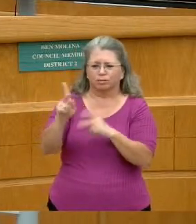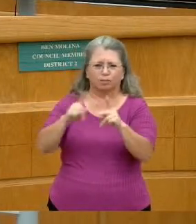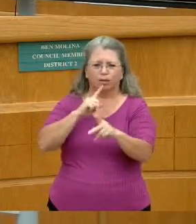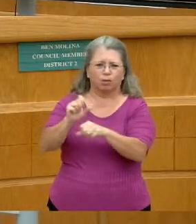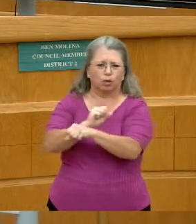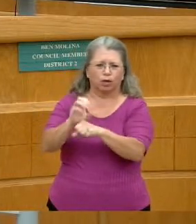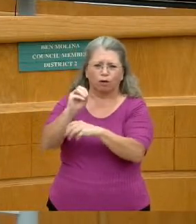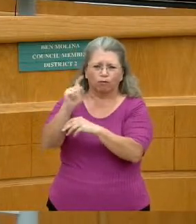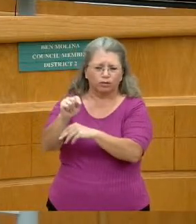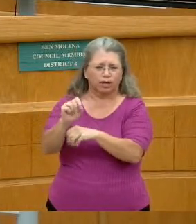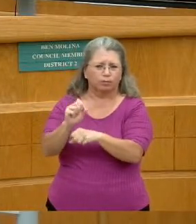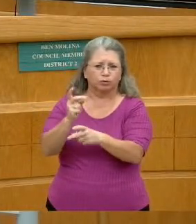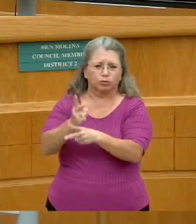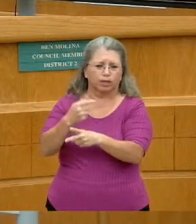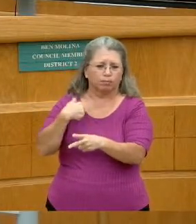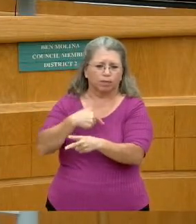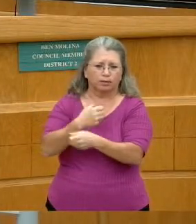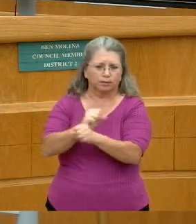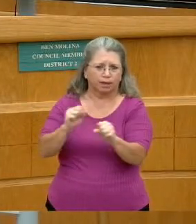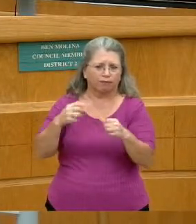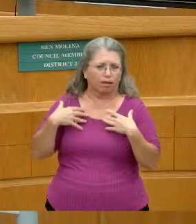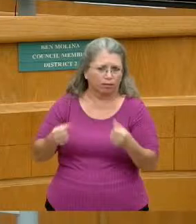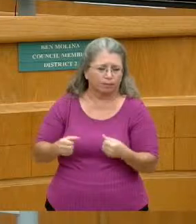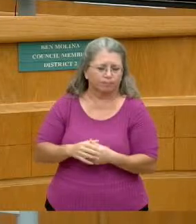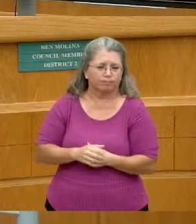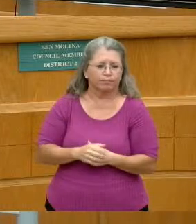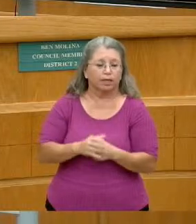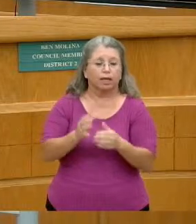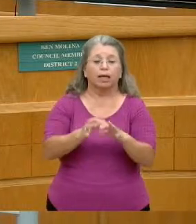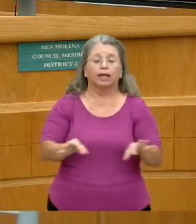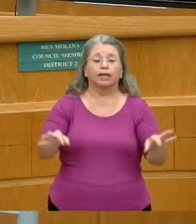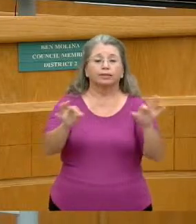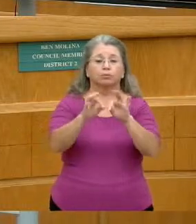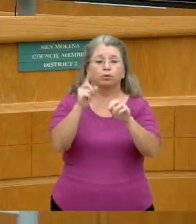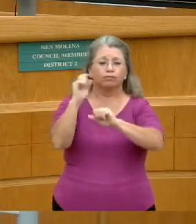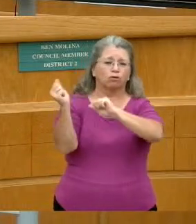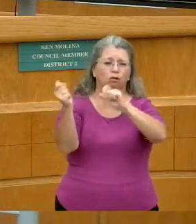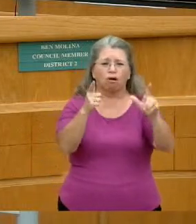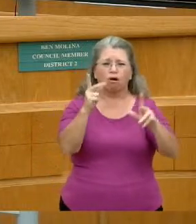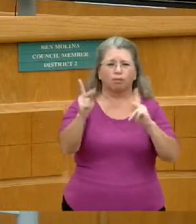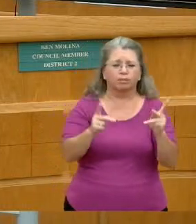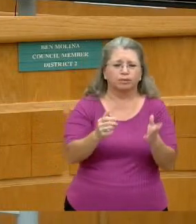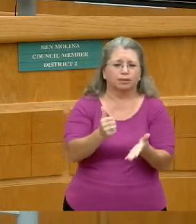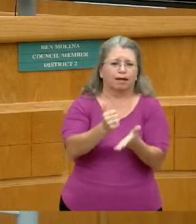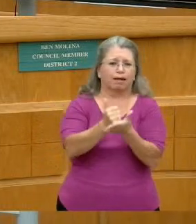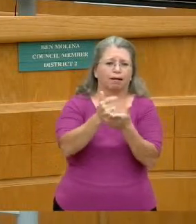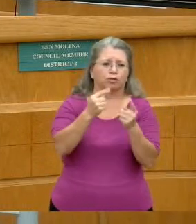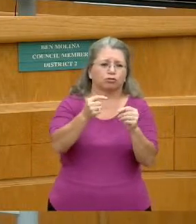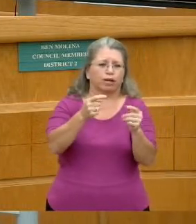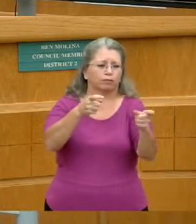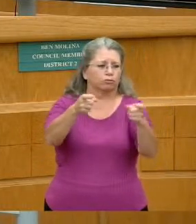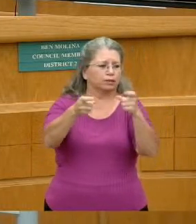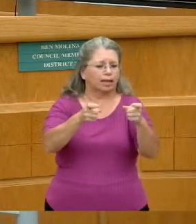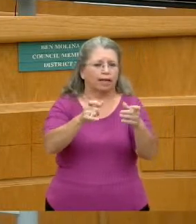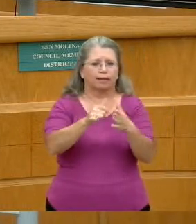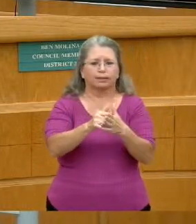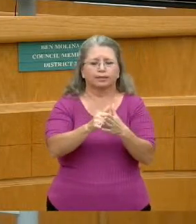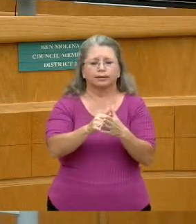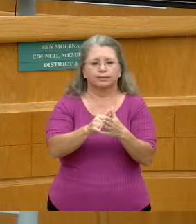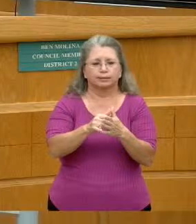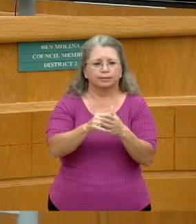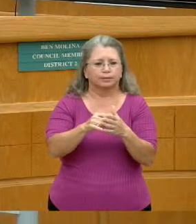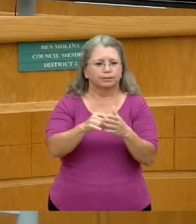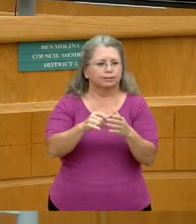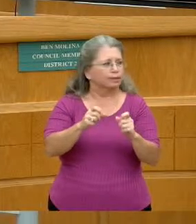healthy. It's important for everybody to try to help contain the outbreak. This slide is mainly for people that own businesses